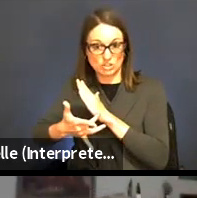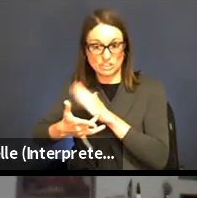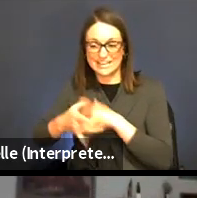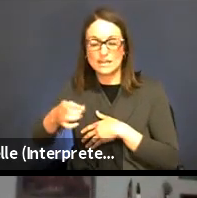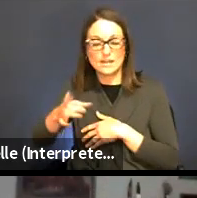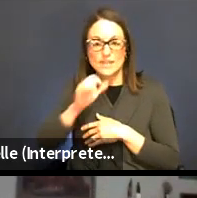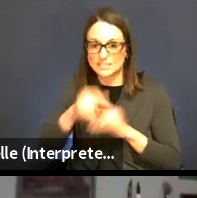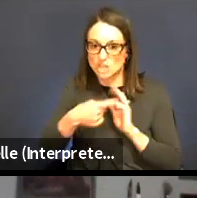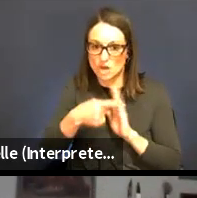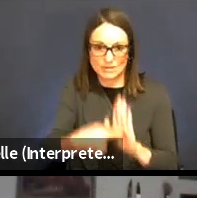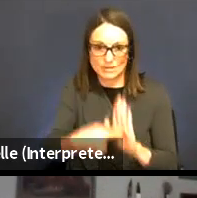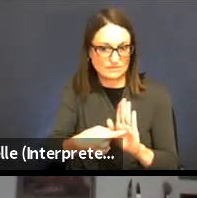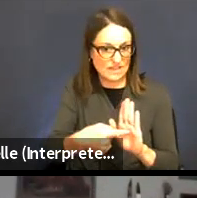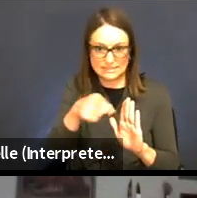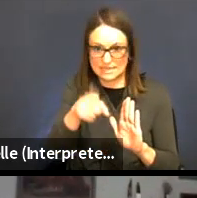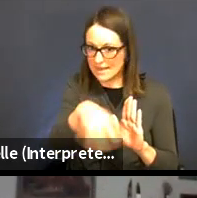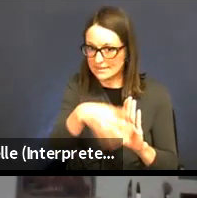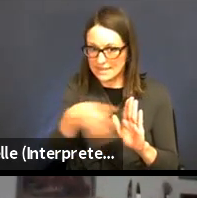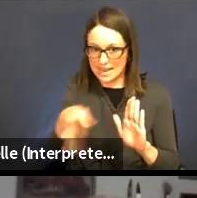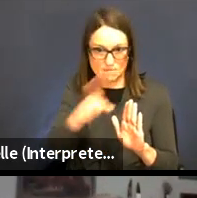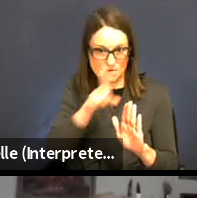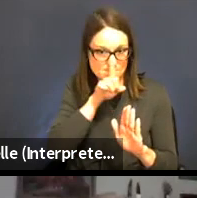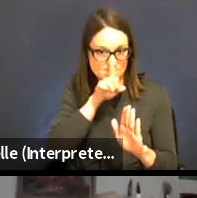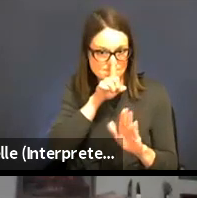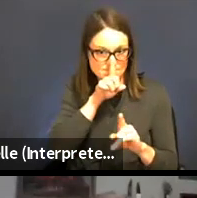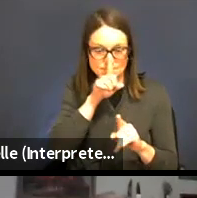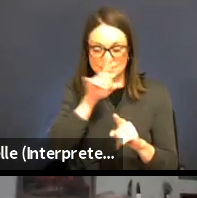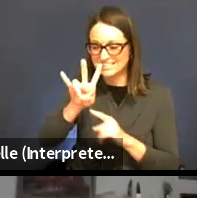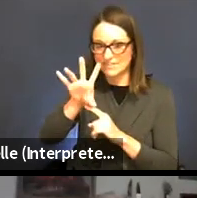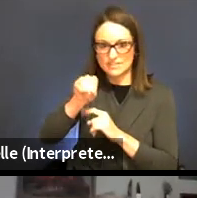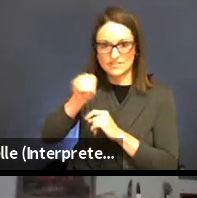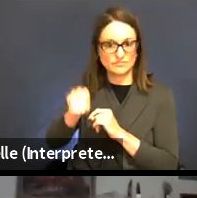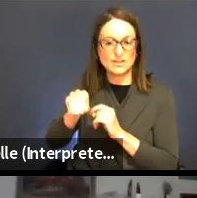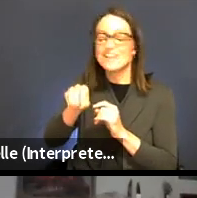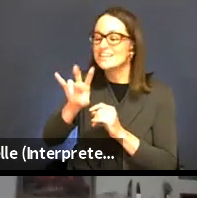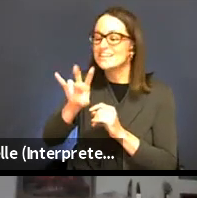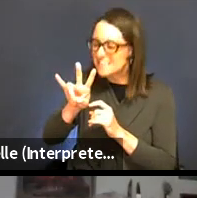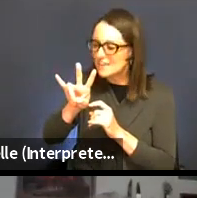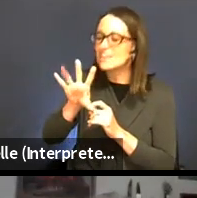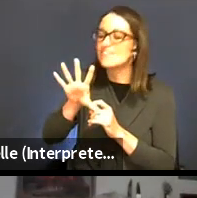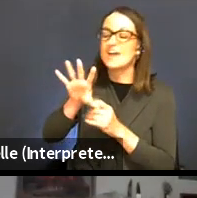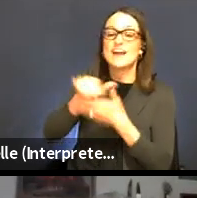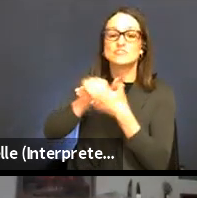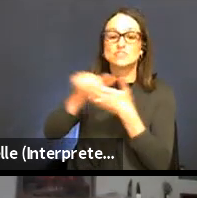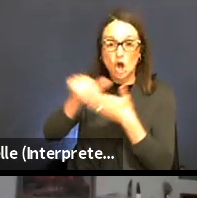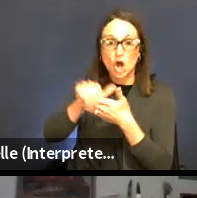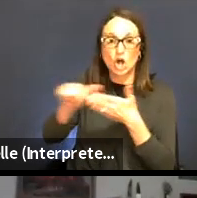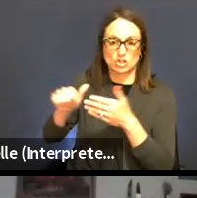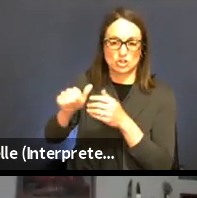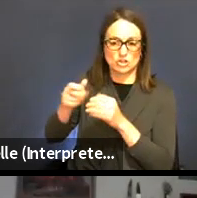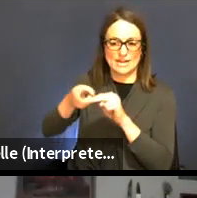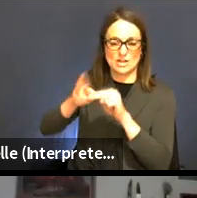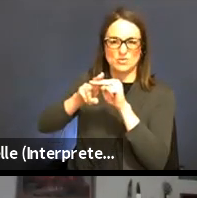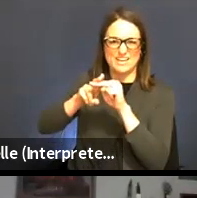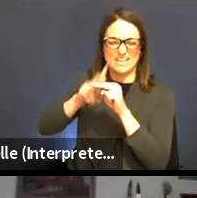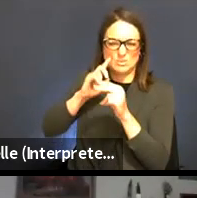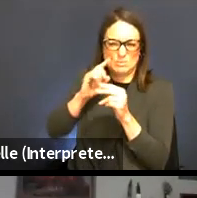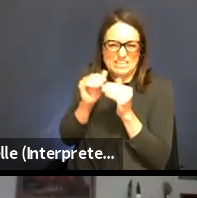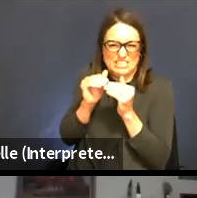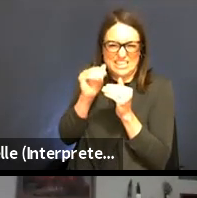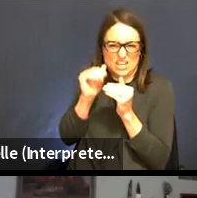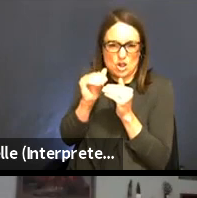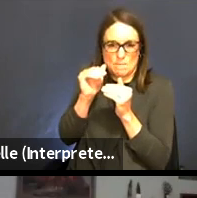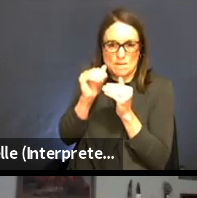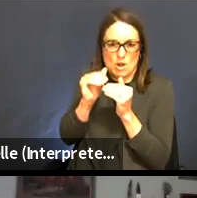in that table. So that $75 increase would take us to just a little bit over $10,000 a year in tuition